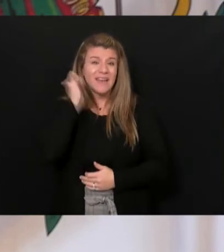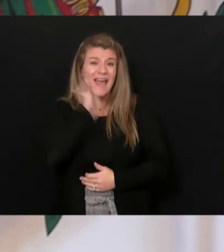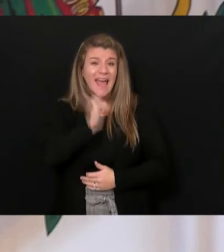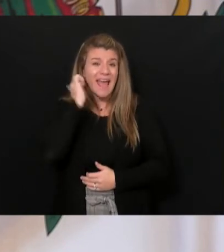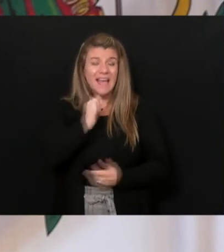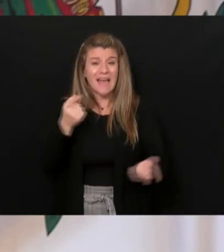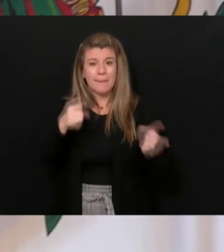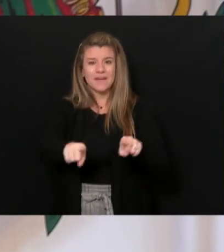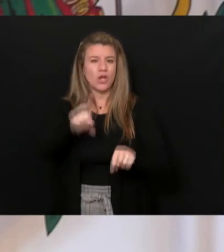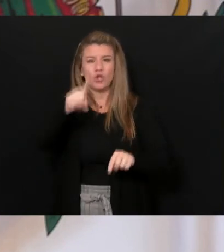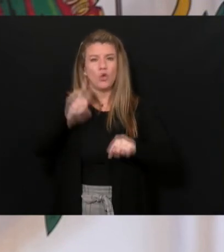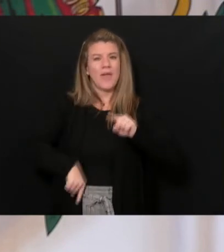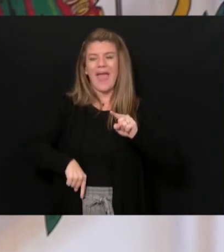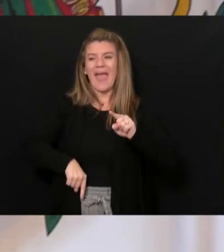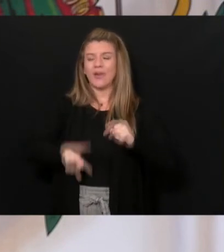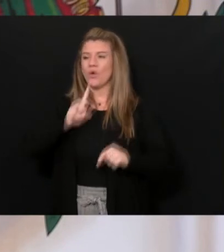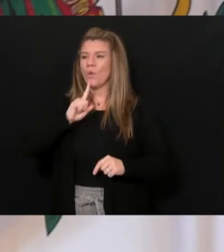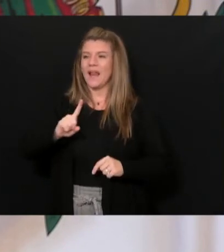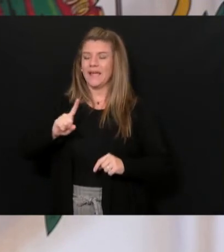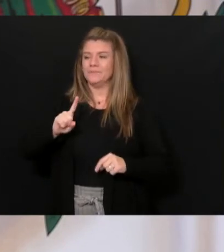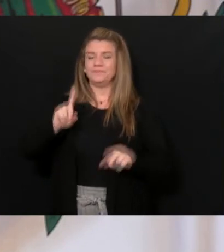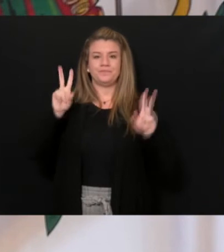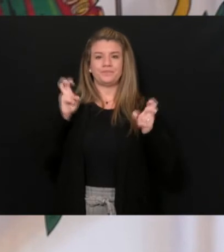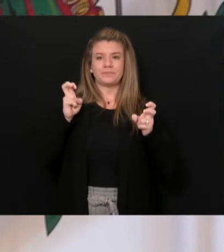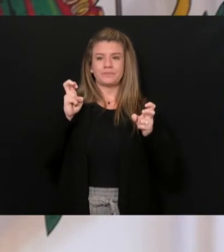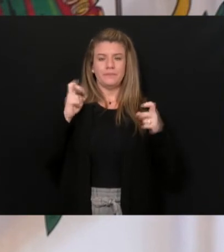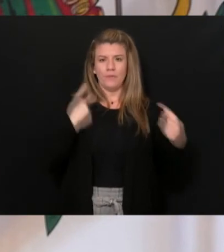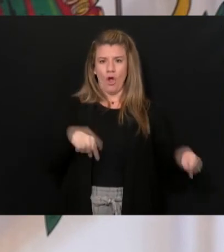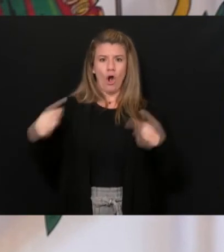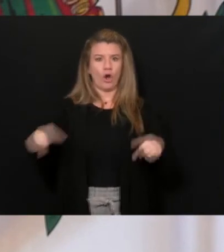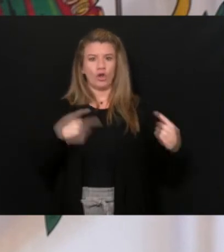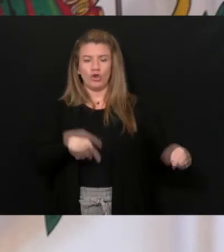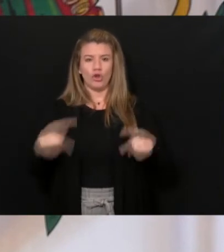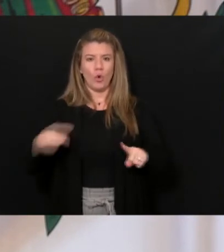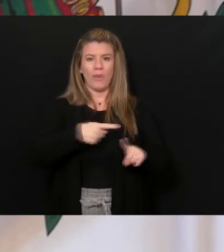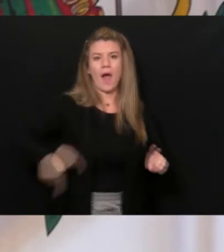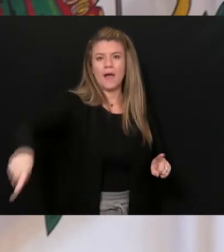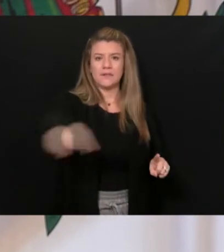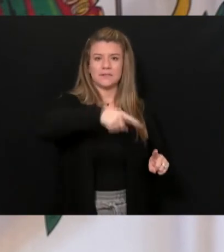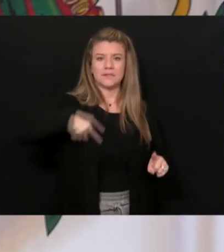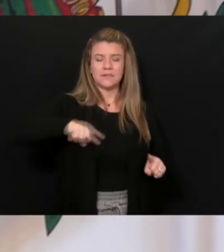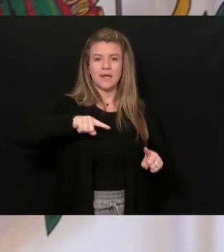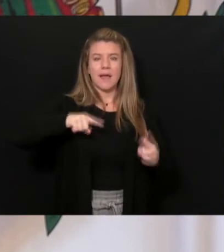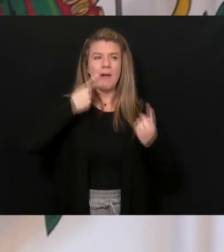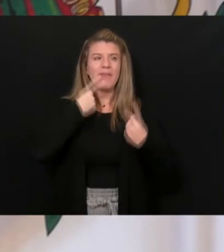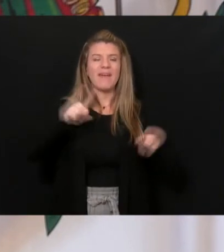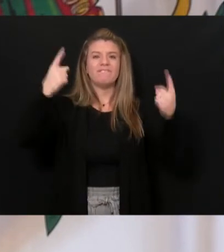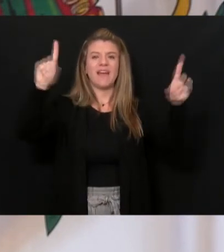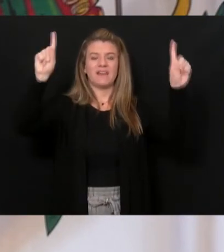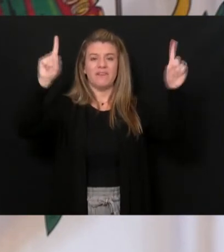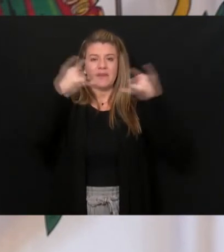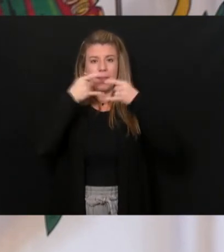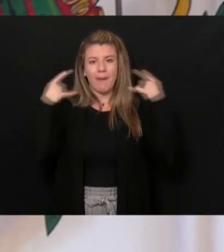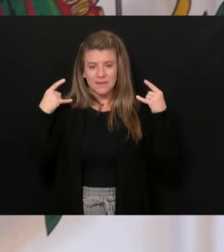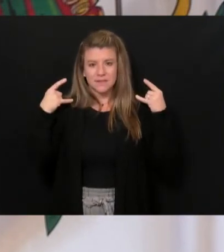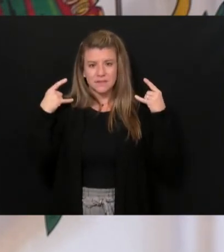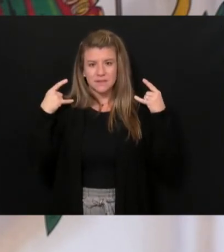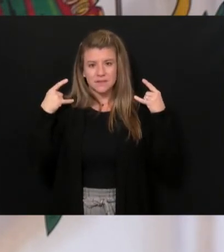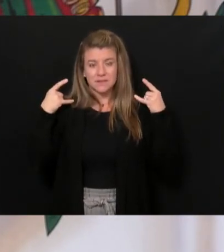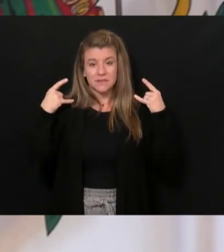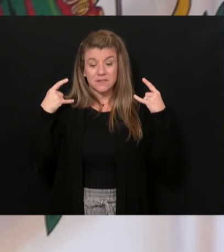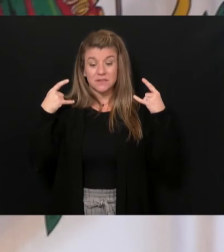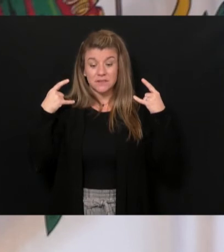possibly argue with me or any of us about the effectiveness of the mask.